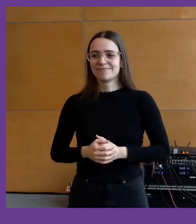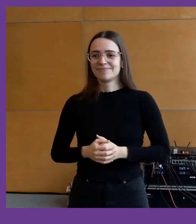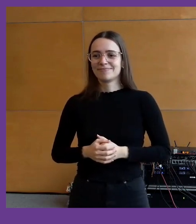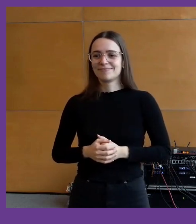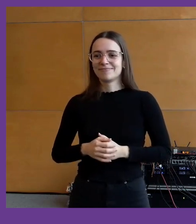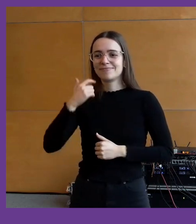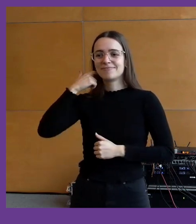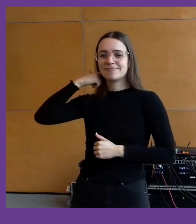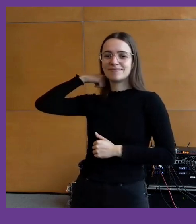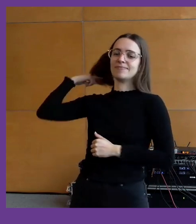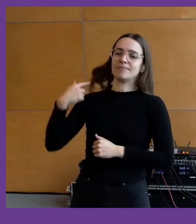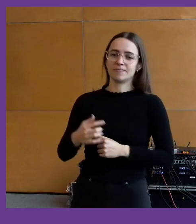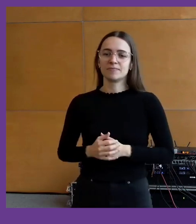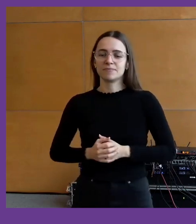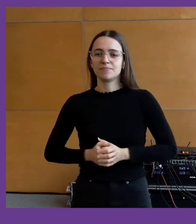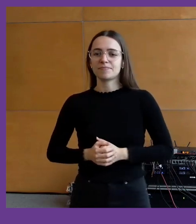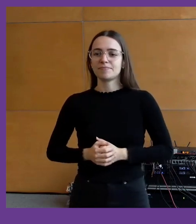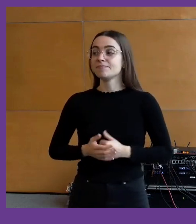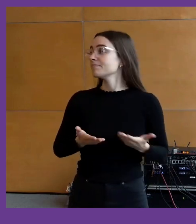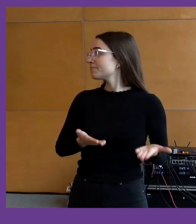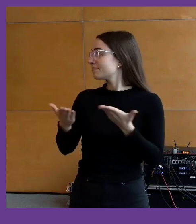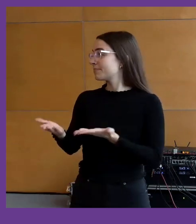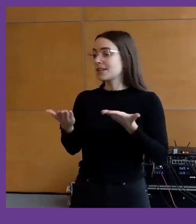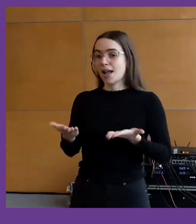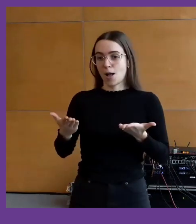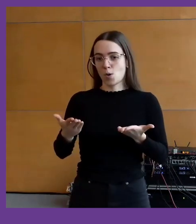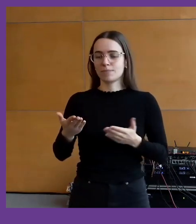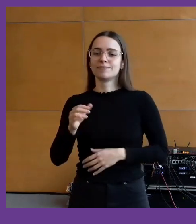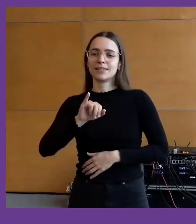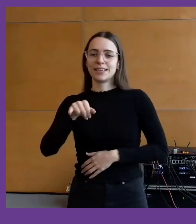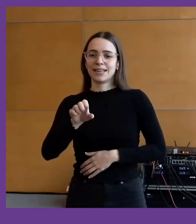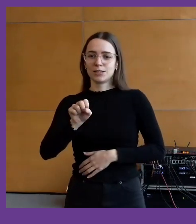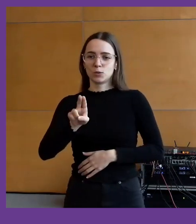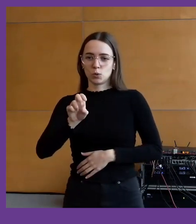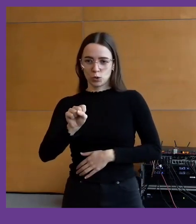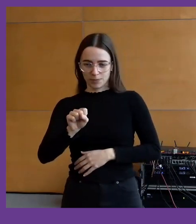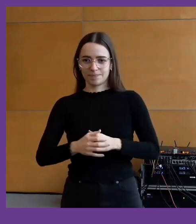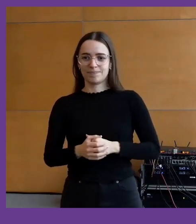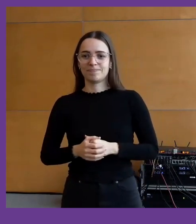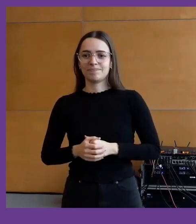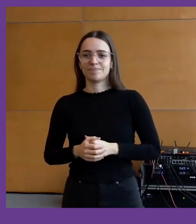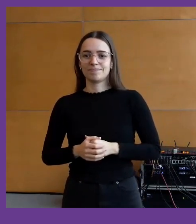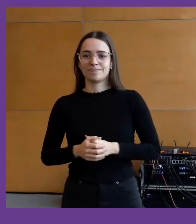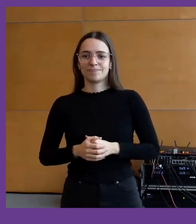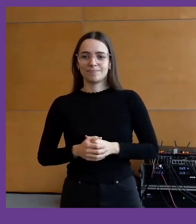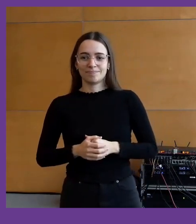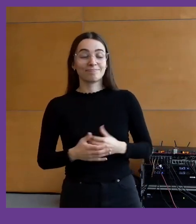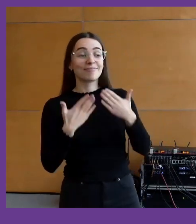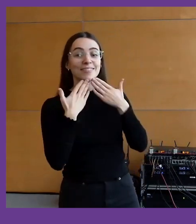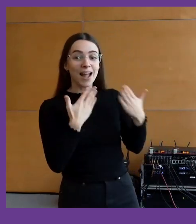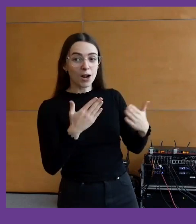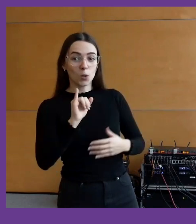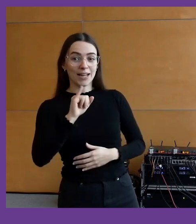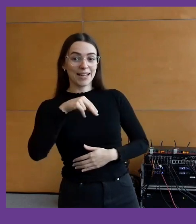Thank you very much, Inma. And now we are going to continue with Igor Stefanovic. Let me say in Spanish, porque para Igor